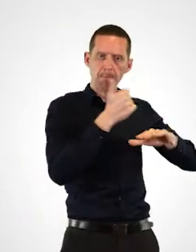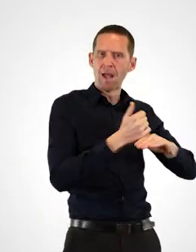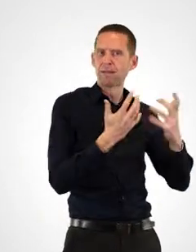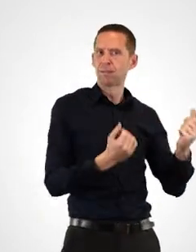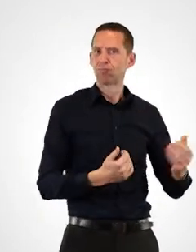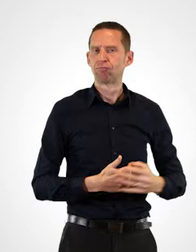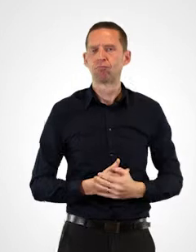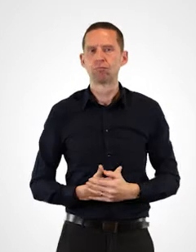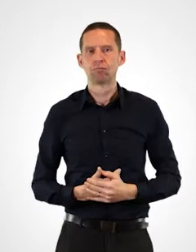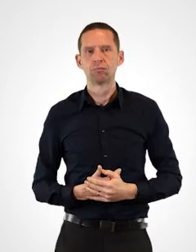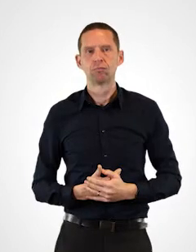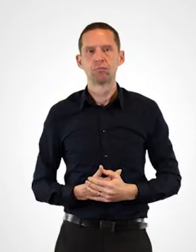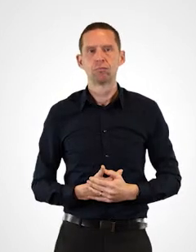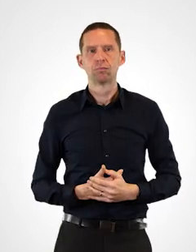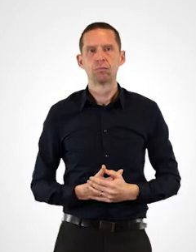it.